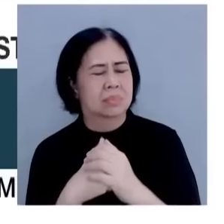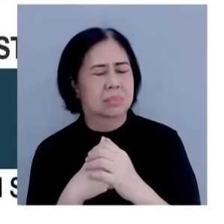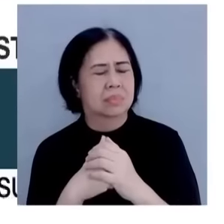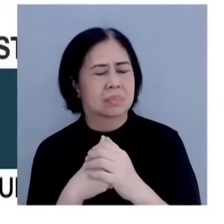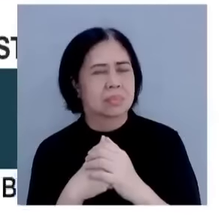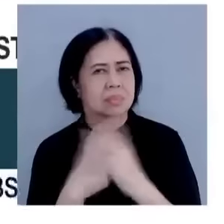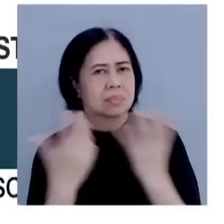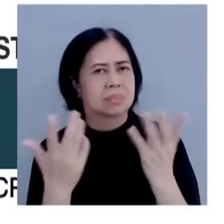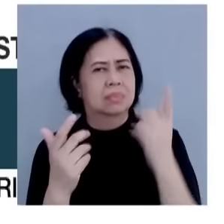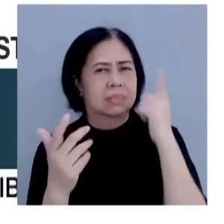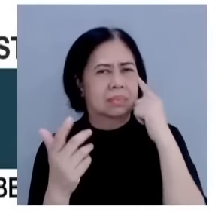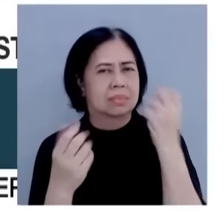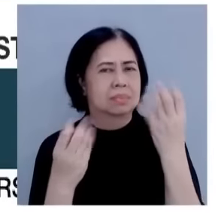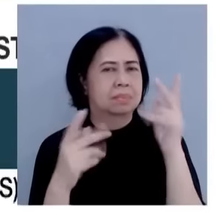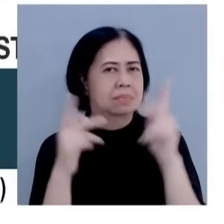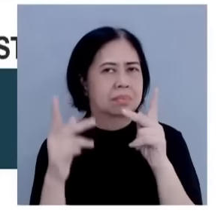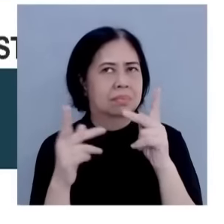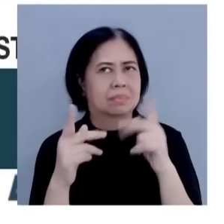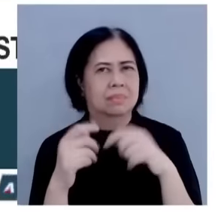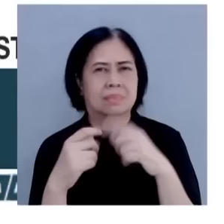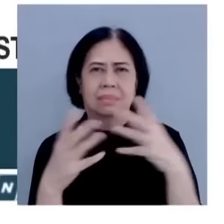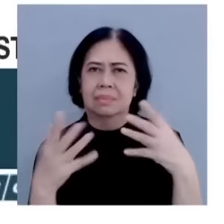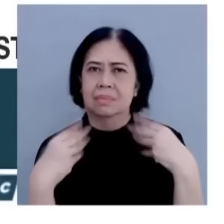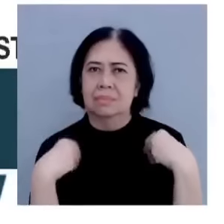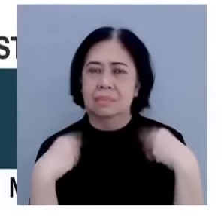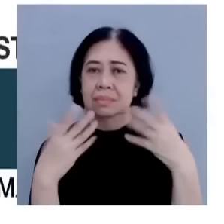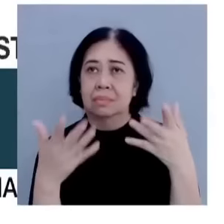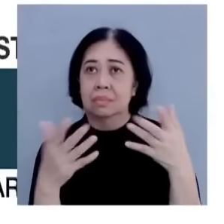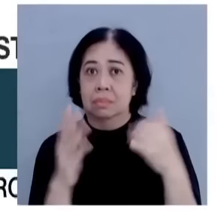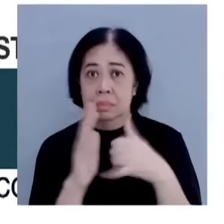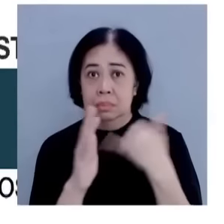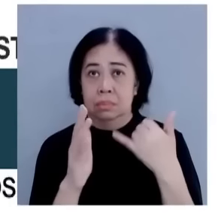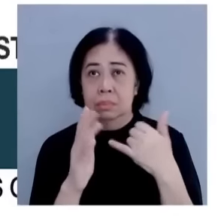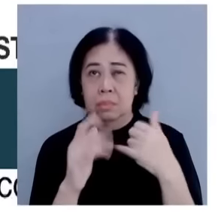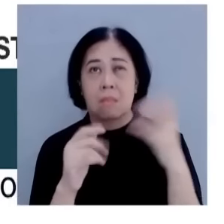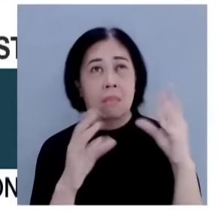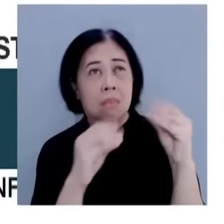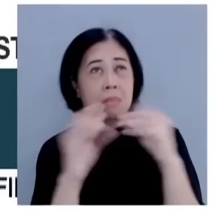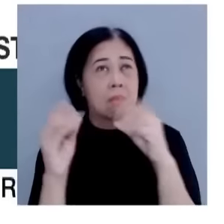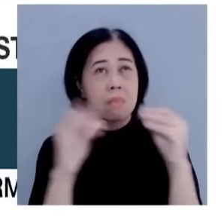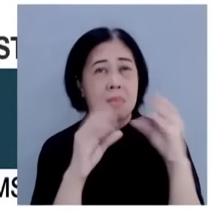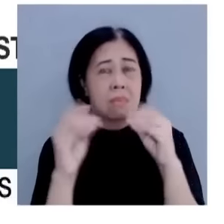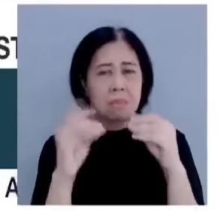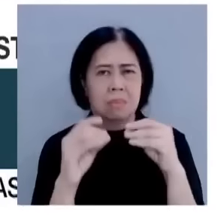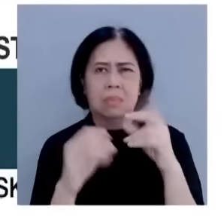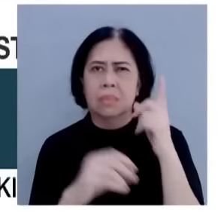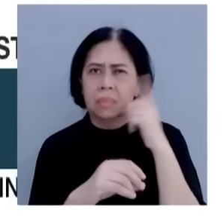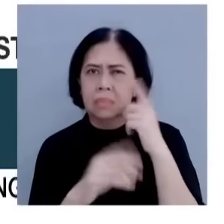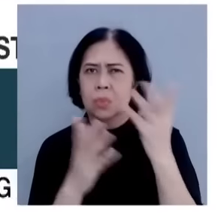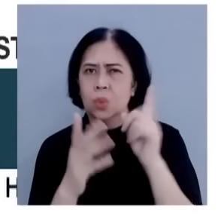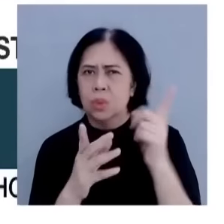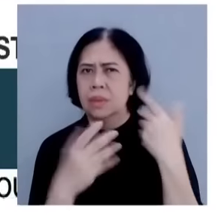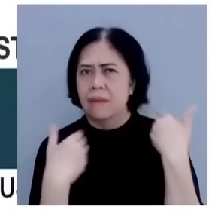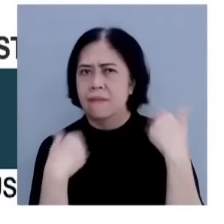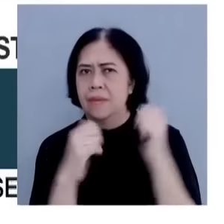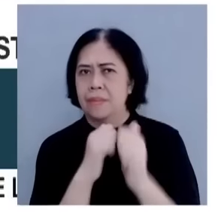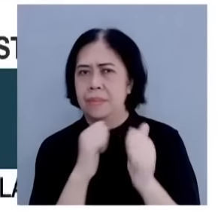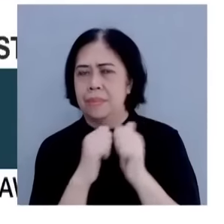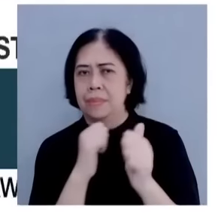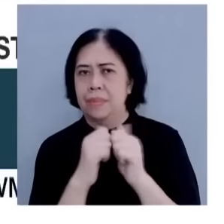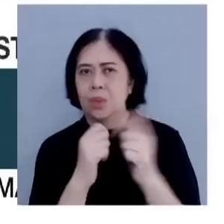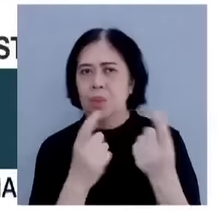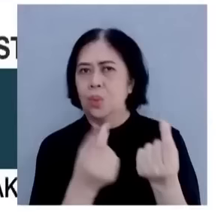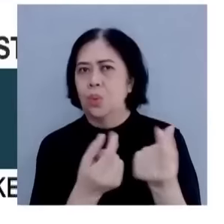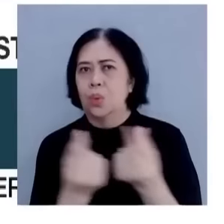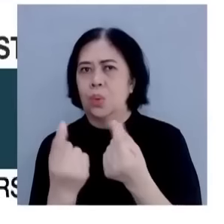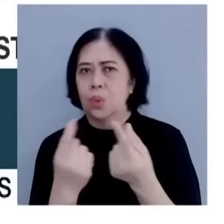I think a lot of people won't be able to accept that this is just all noise. For this to be not just all noise, for this to be